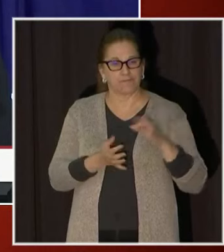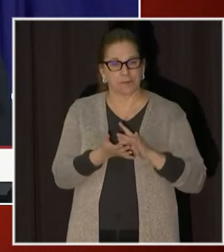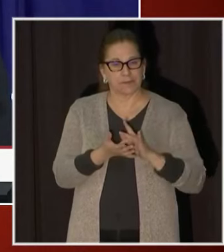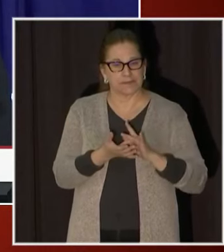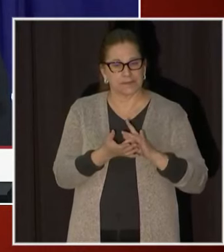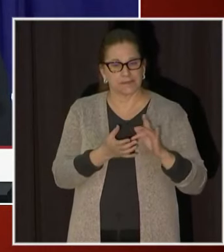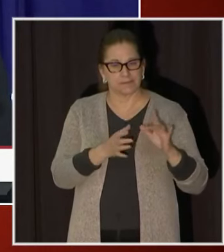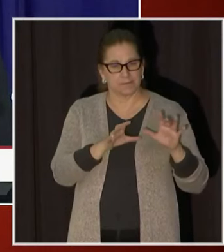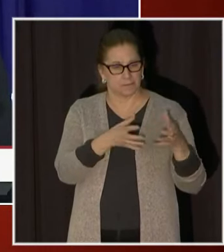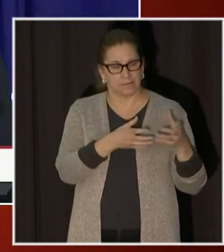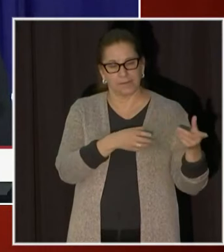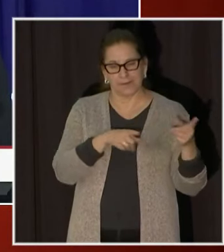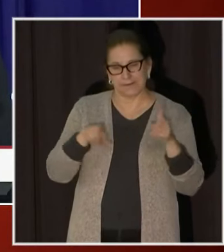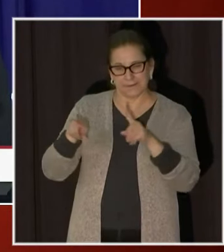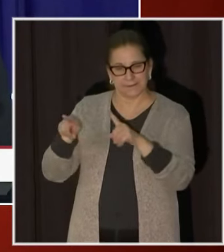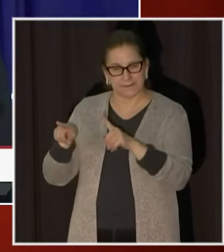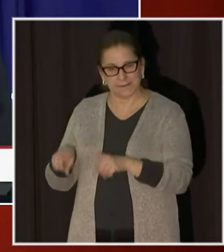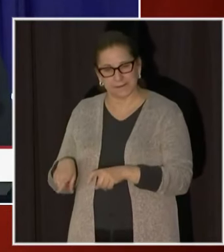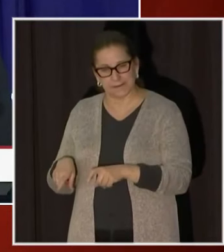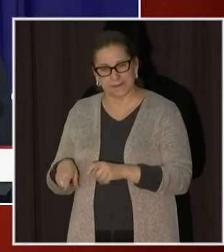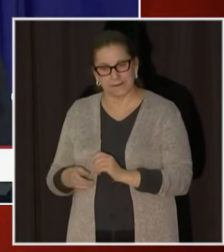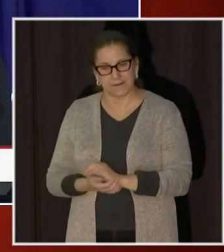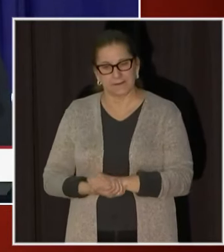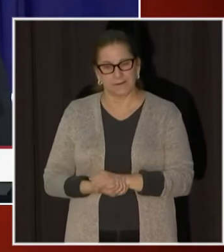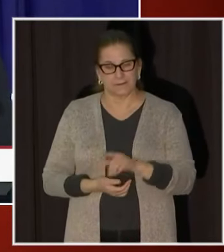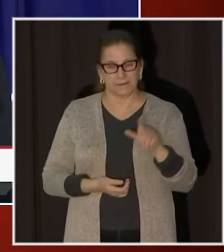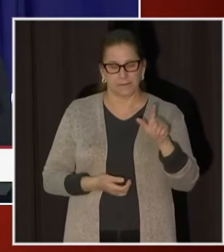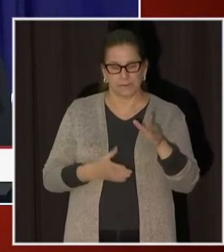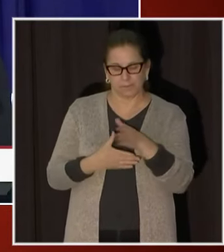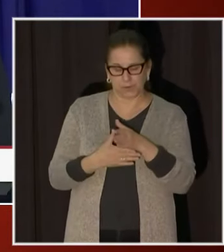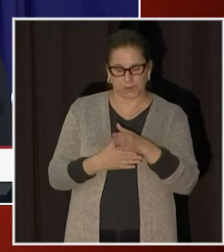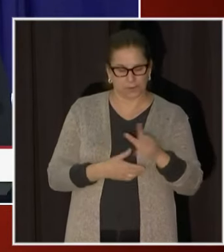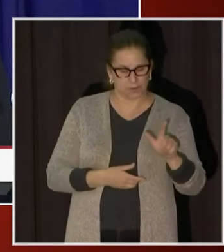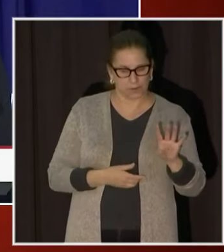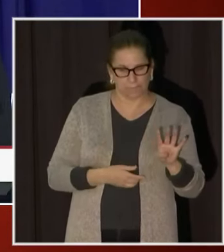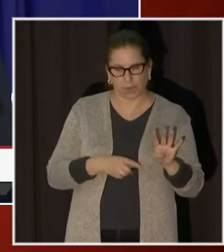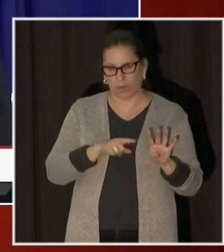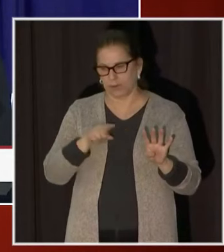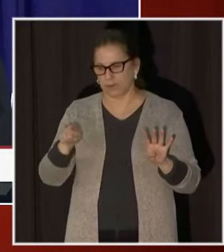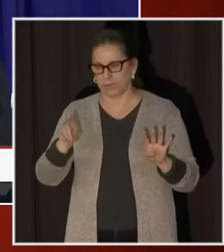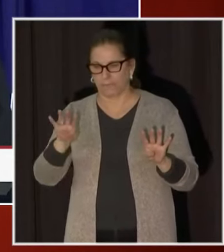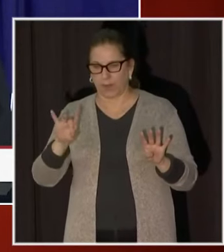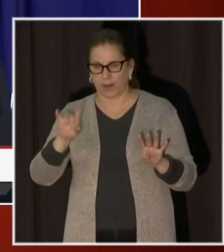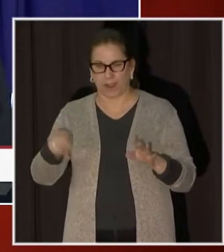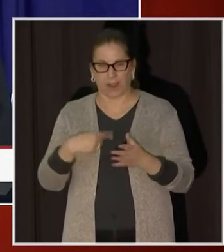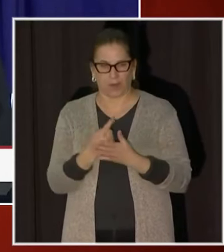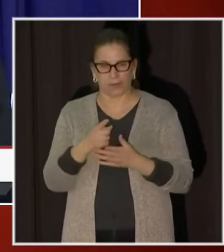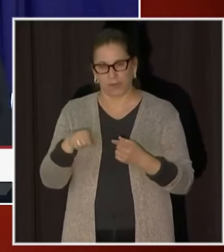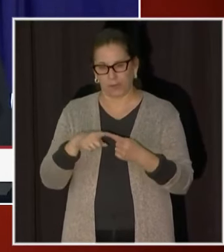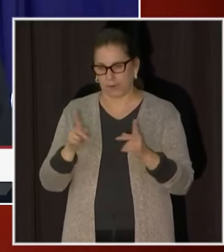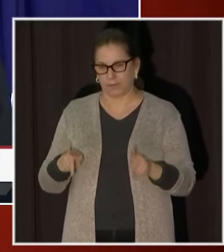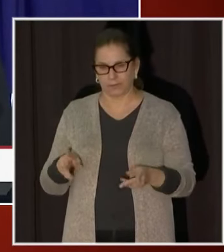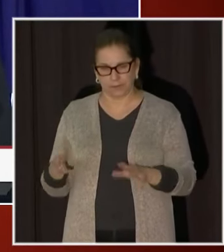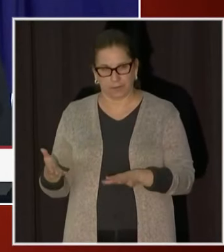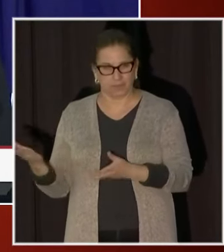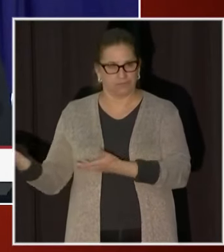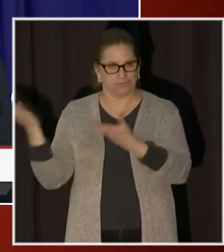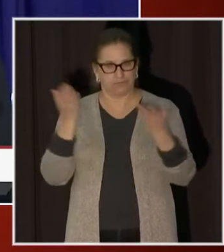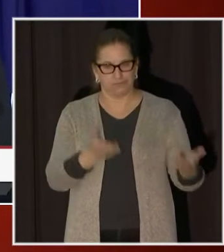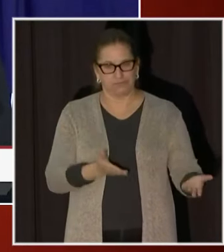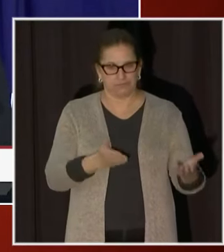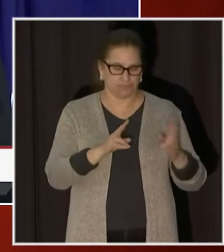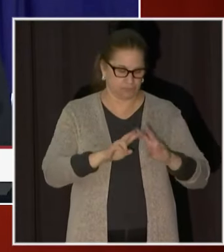within 24 to 48 hours. So we respond to both the scenes regardless of